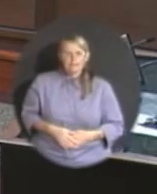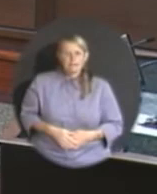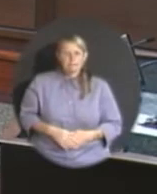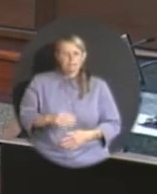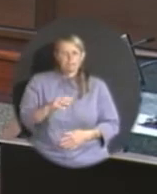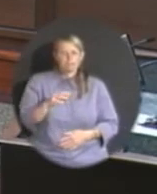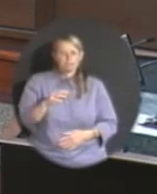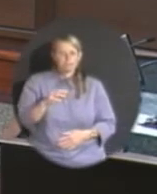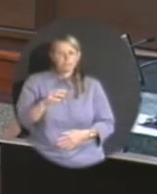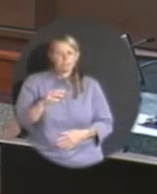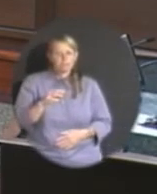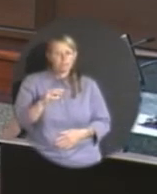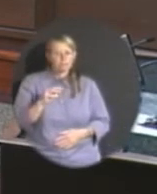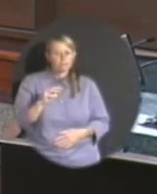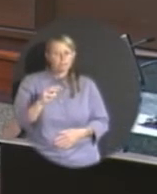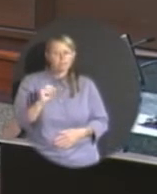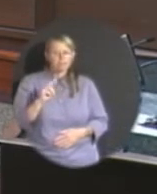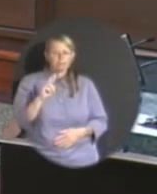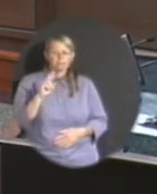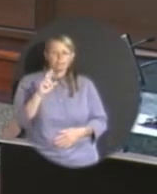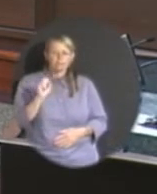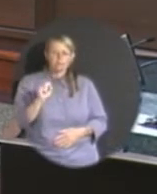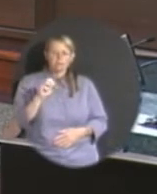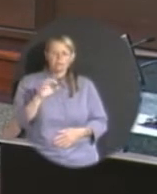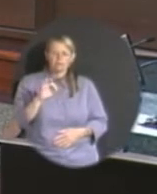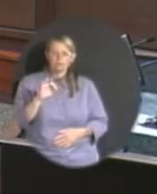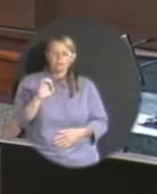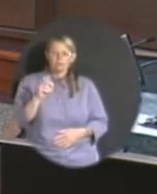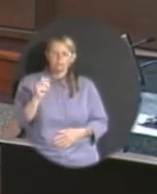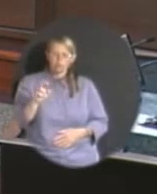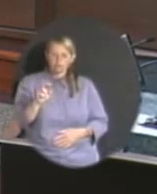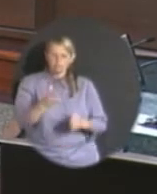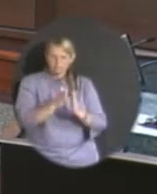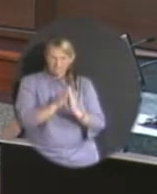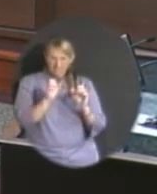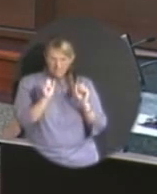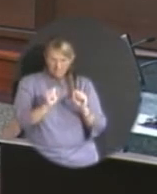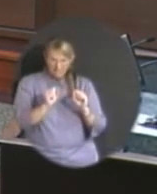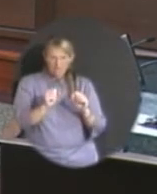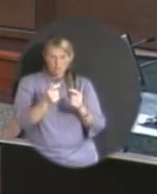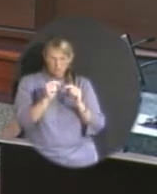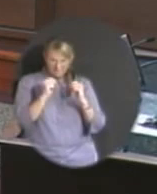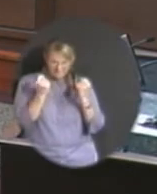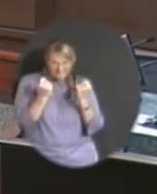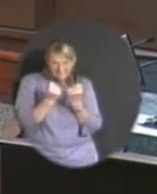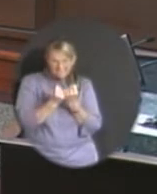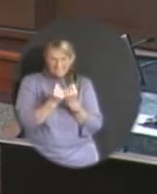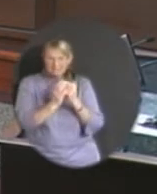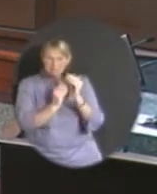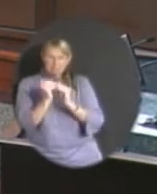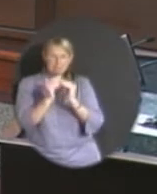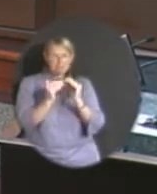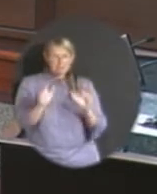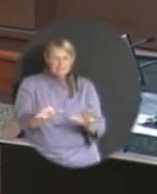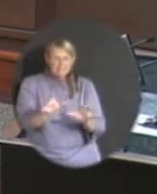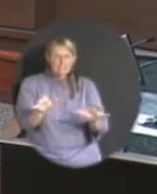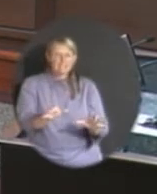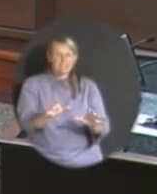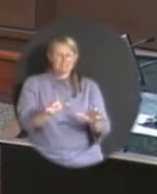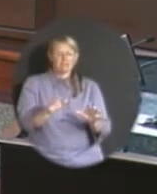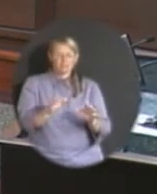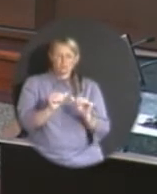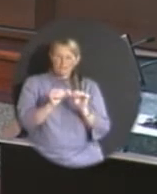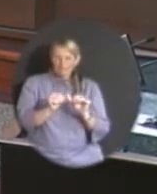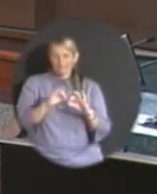type activities to keep the district somewhat as a family without the convocations? You know, that was the big time